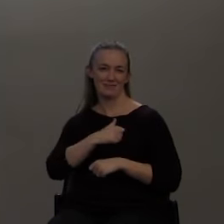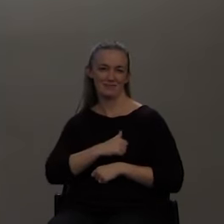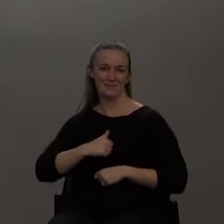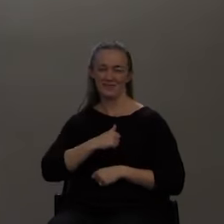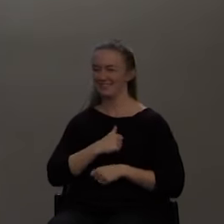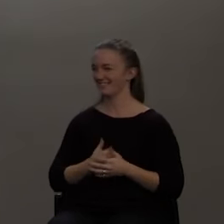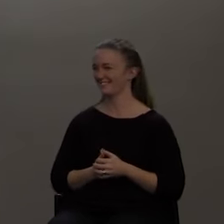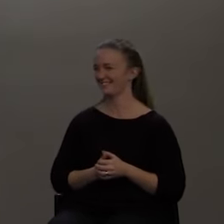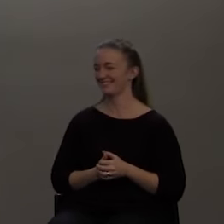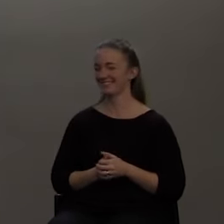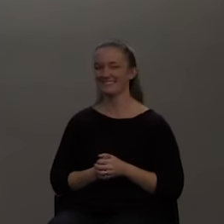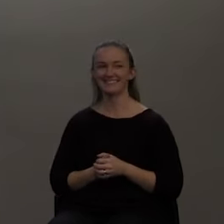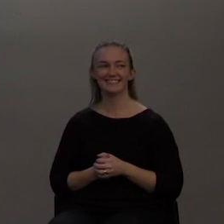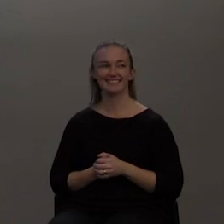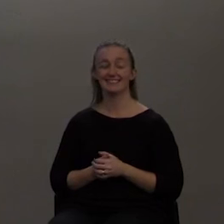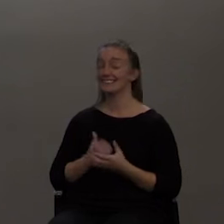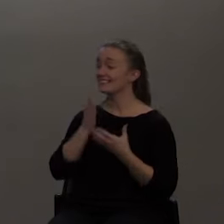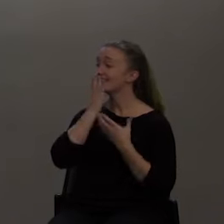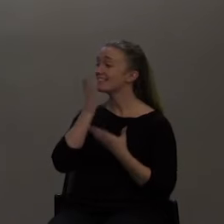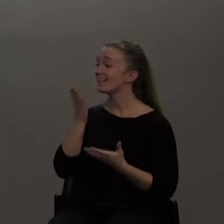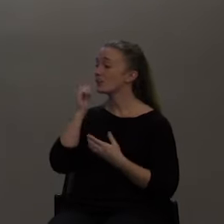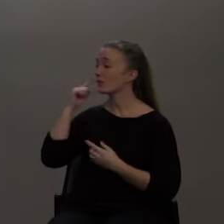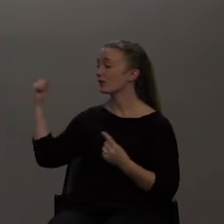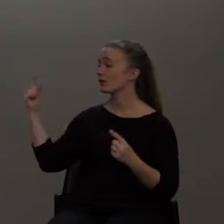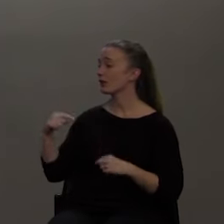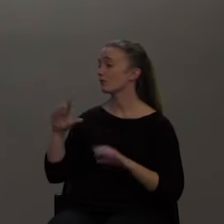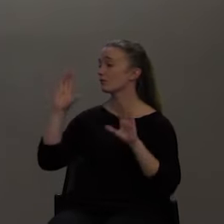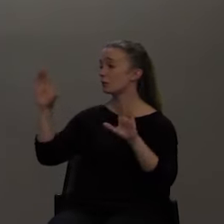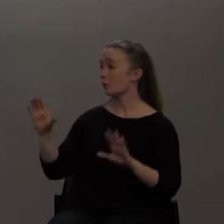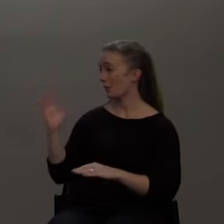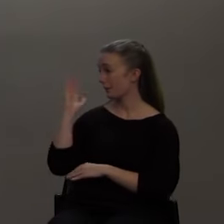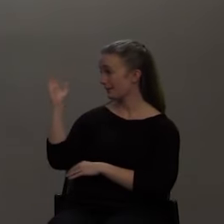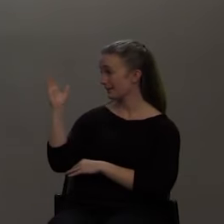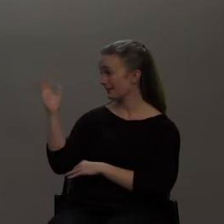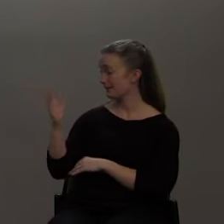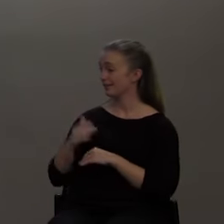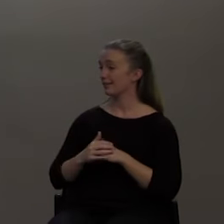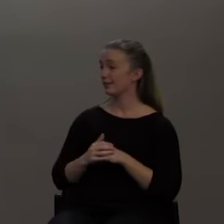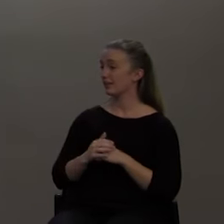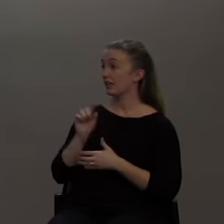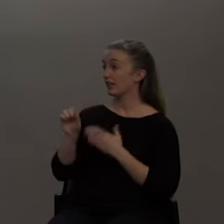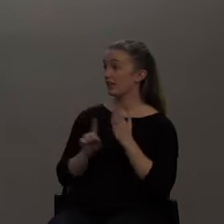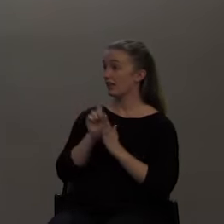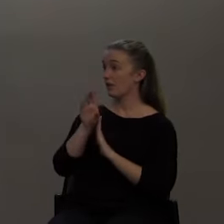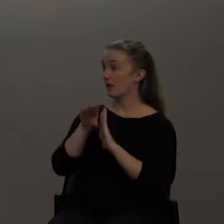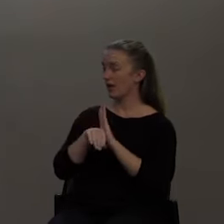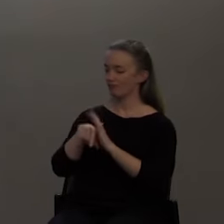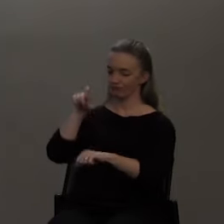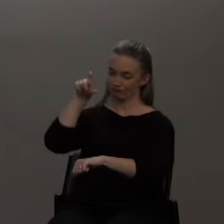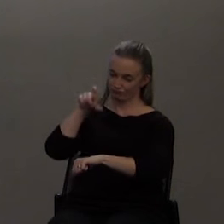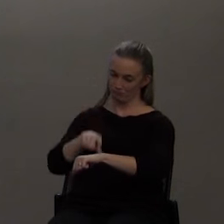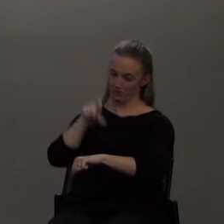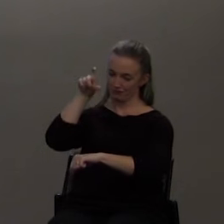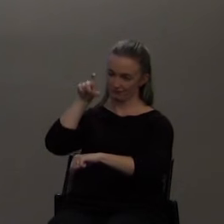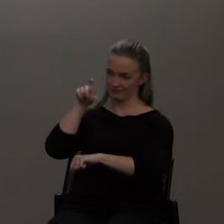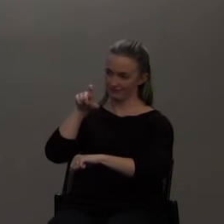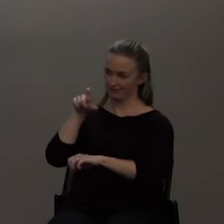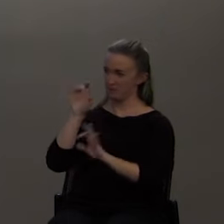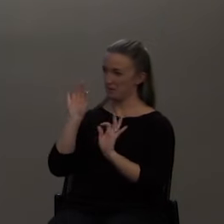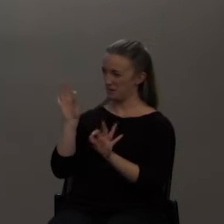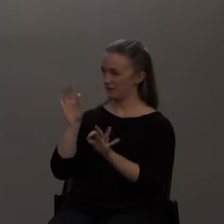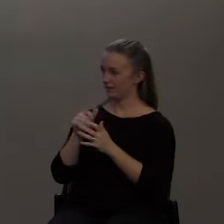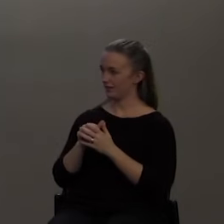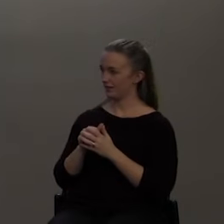apologize. Thank you for being here. Terrific presentation. And an hour and a half, right on the money. Pretty